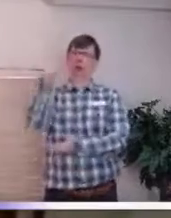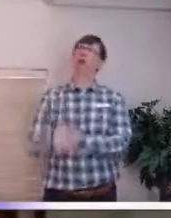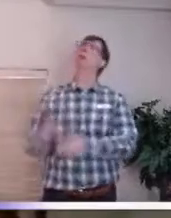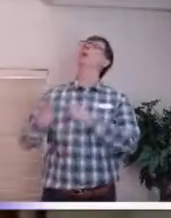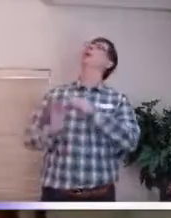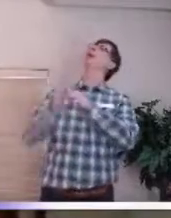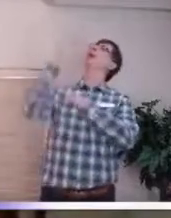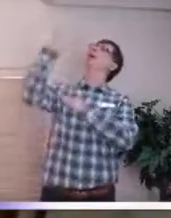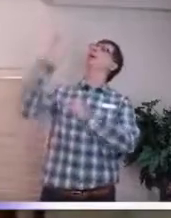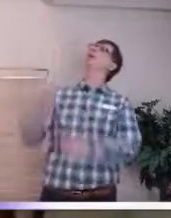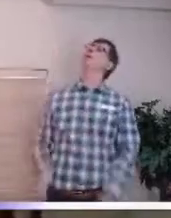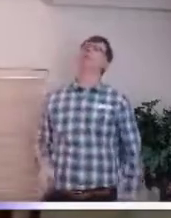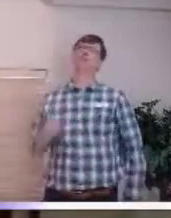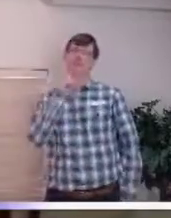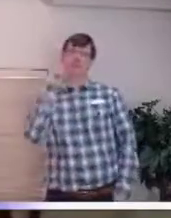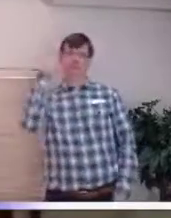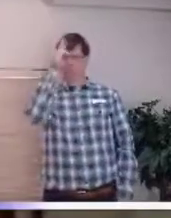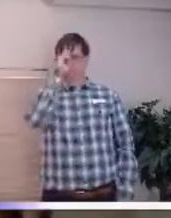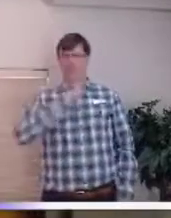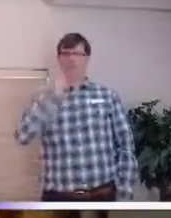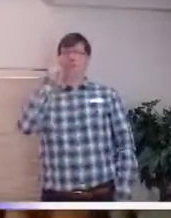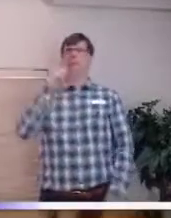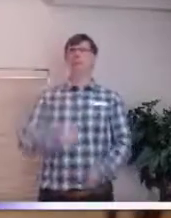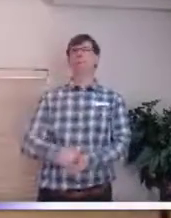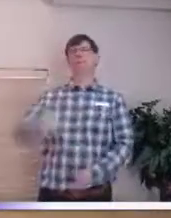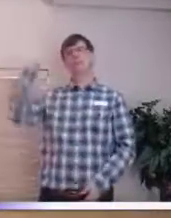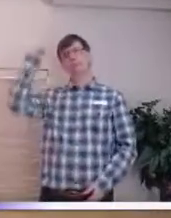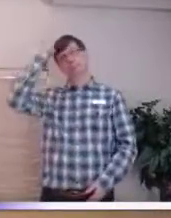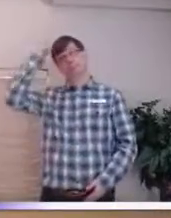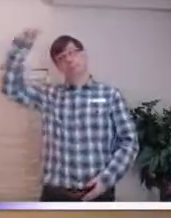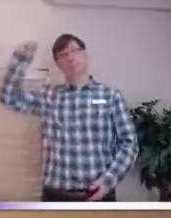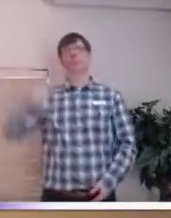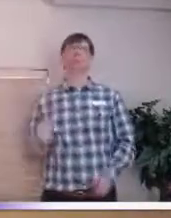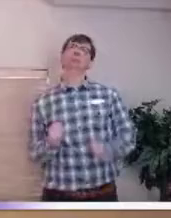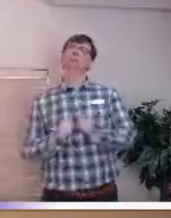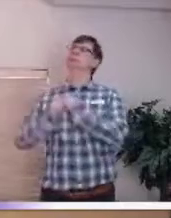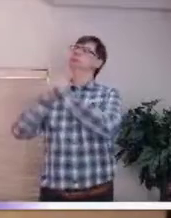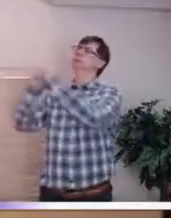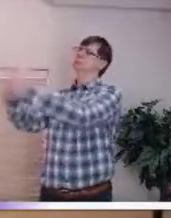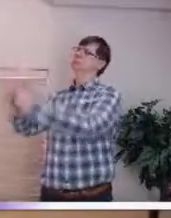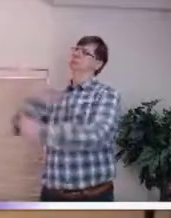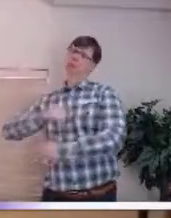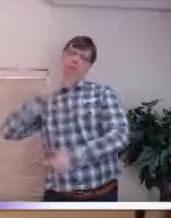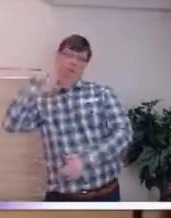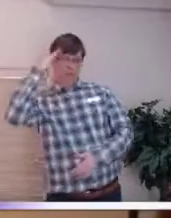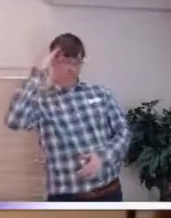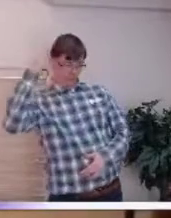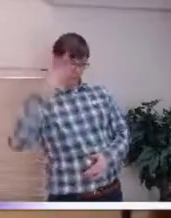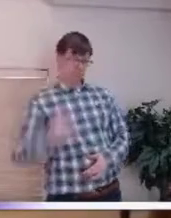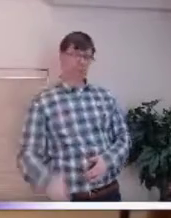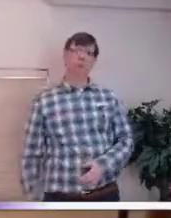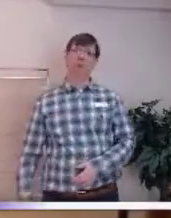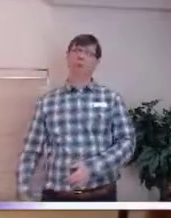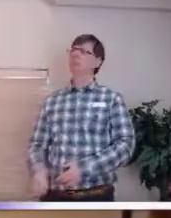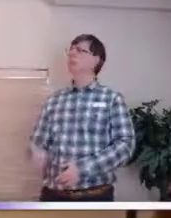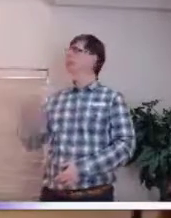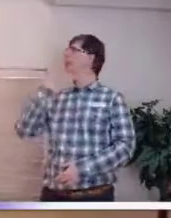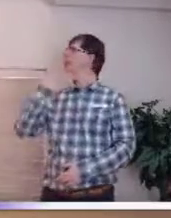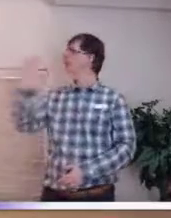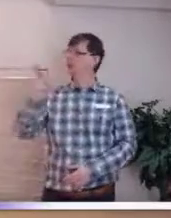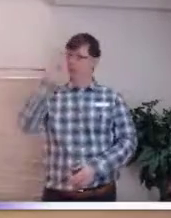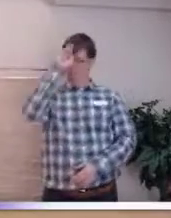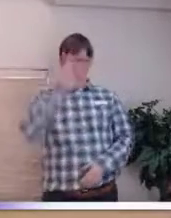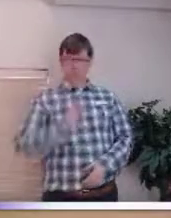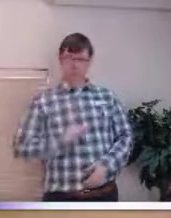Because you see, as religious scientists go, we like to think. That's why we are